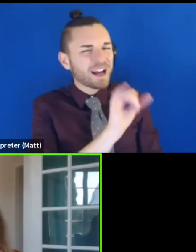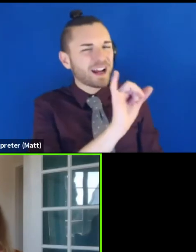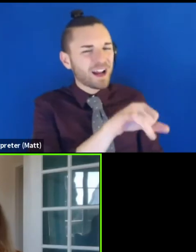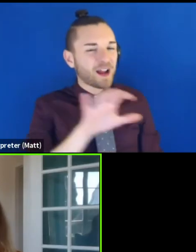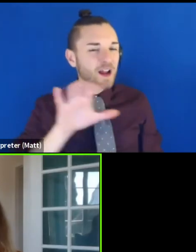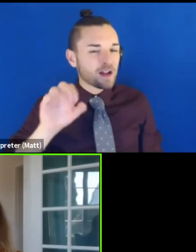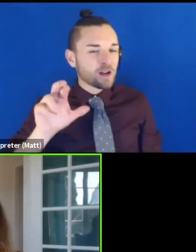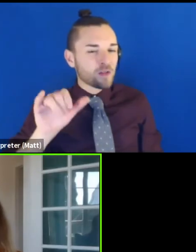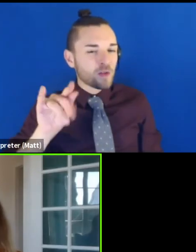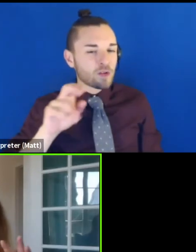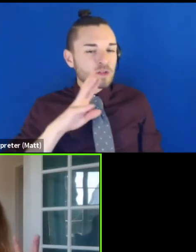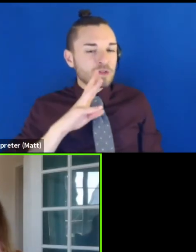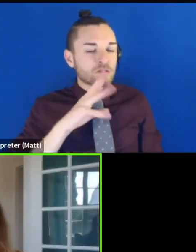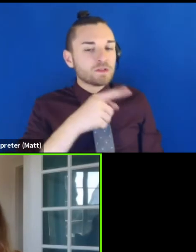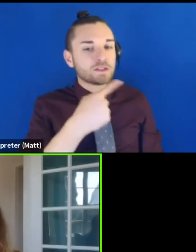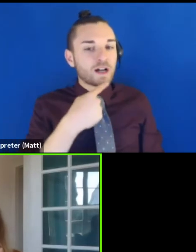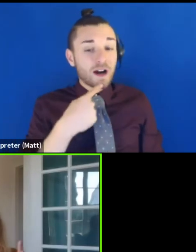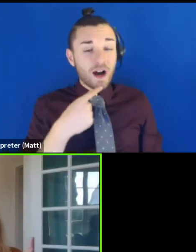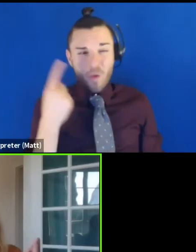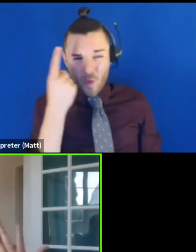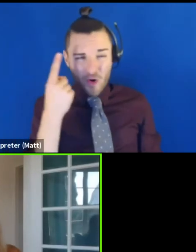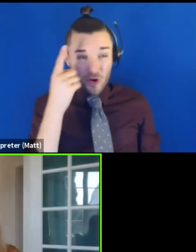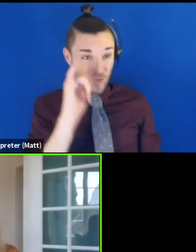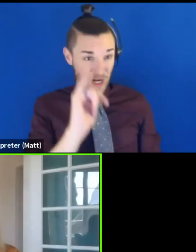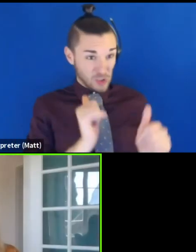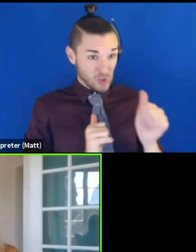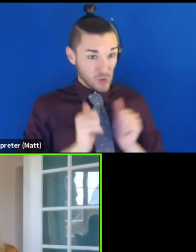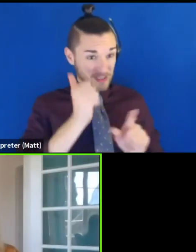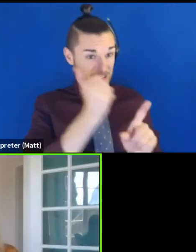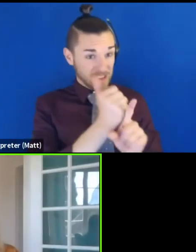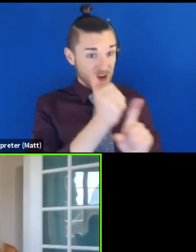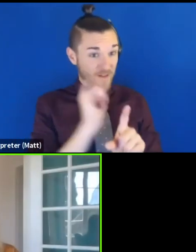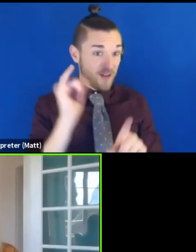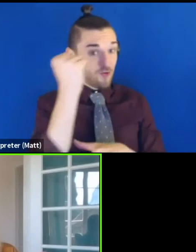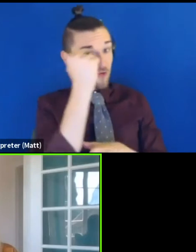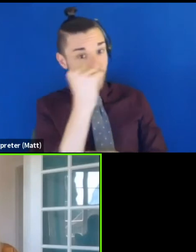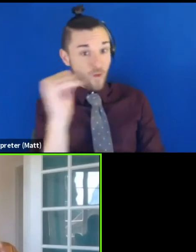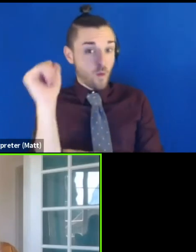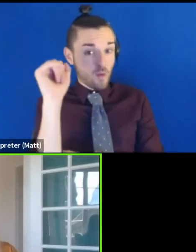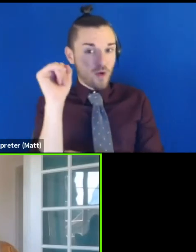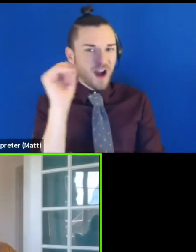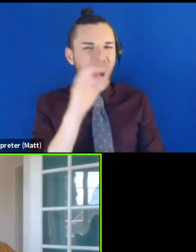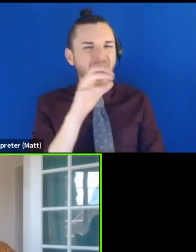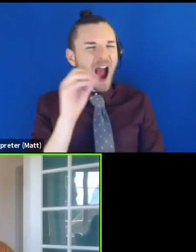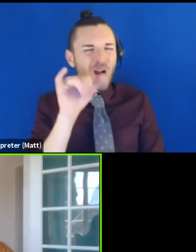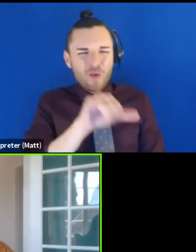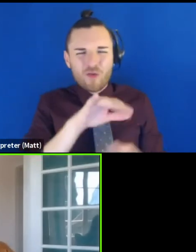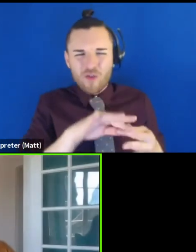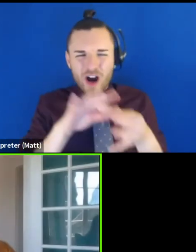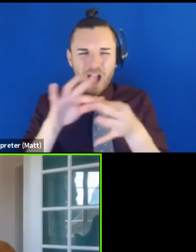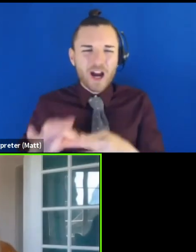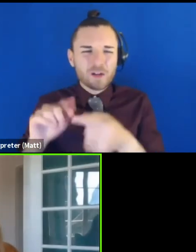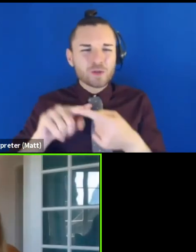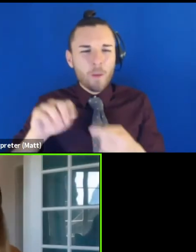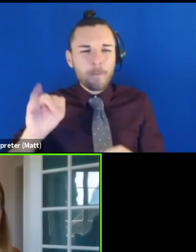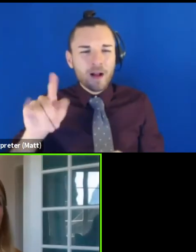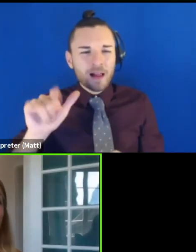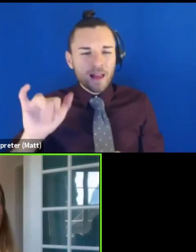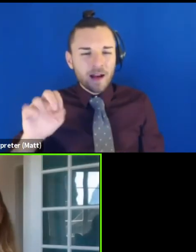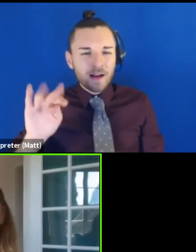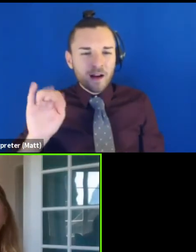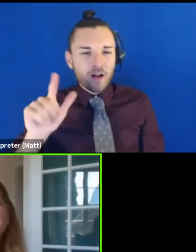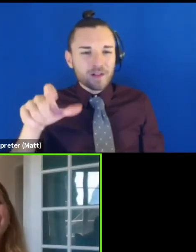Is that show a revolution? And what does that have to do with them being millennials, kind of the youngest of these showrunners?